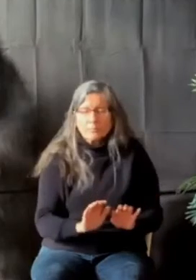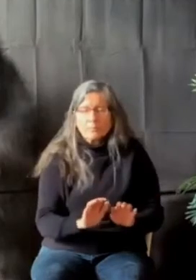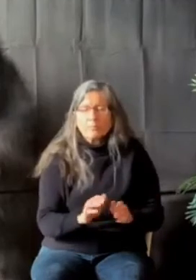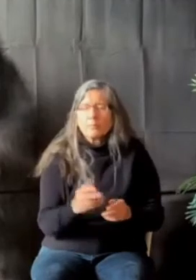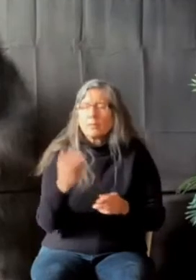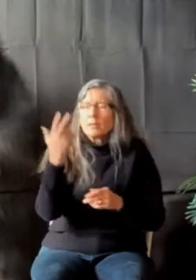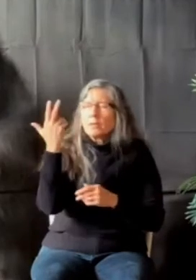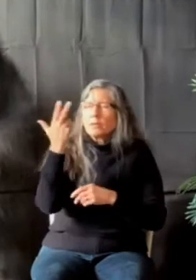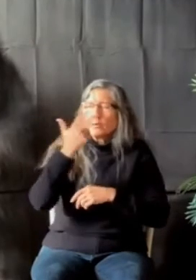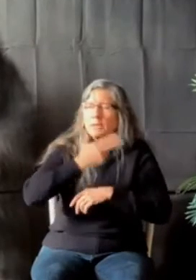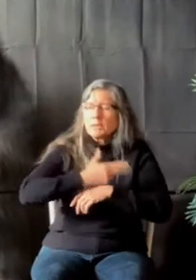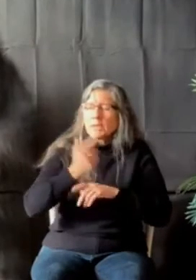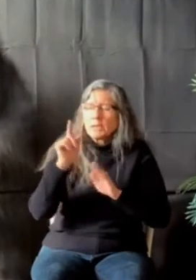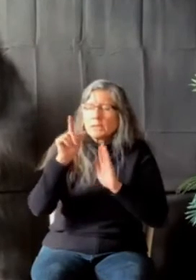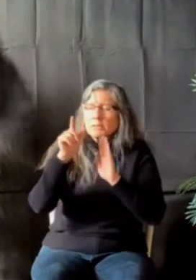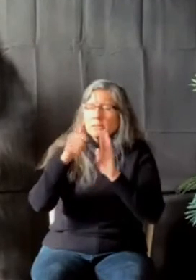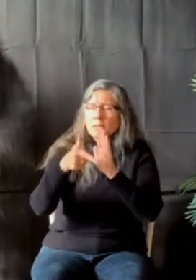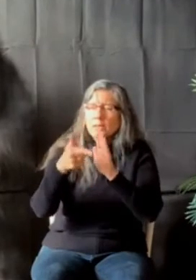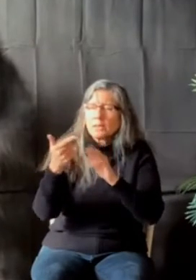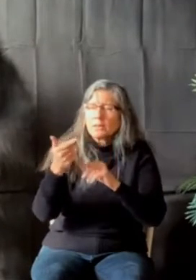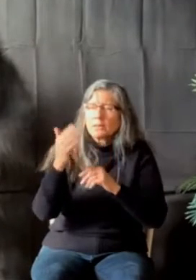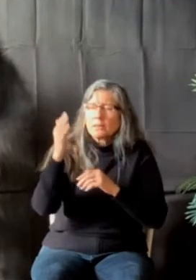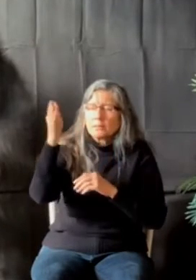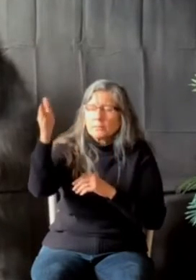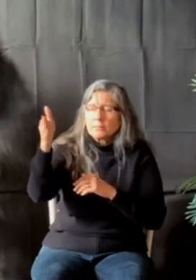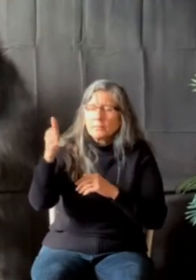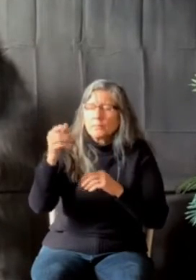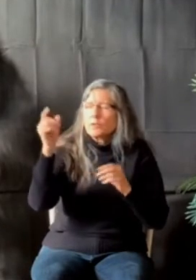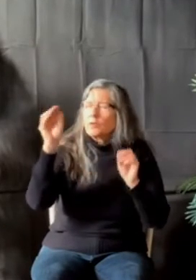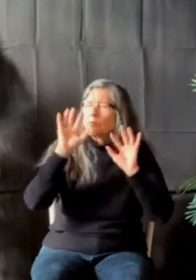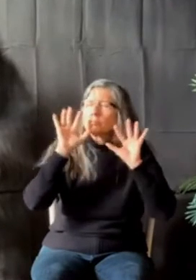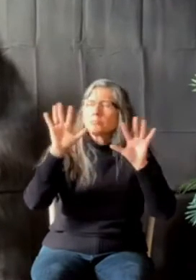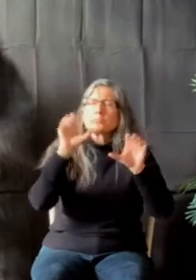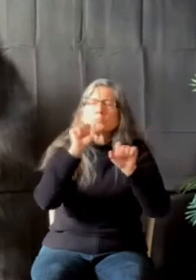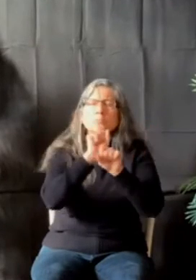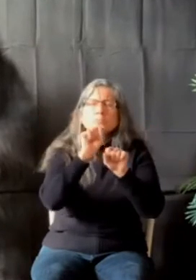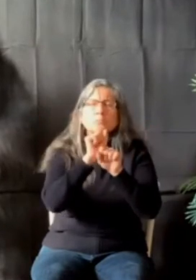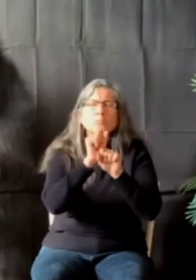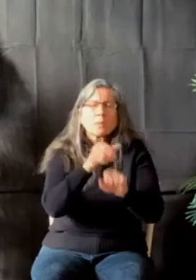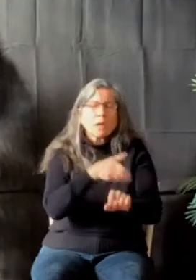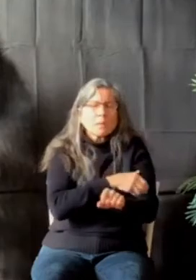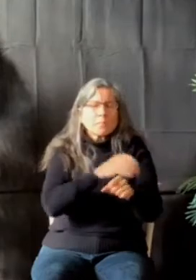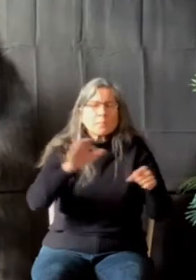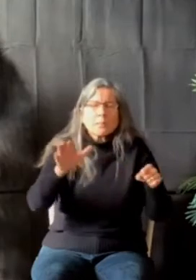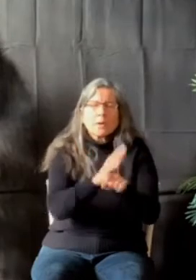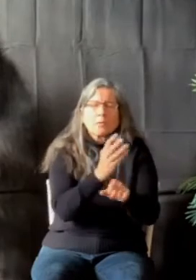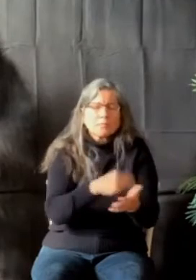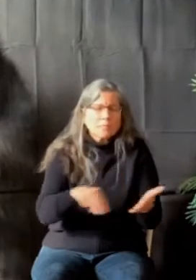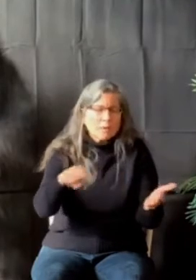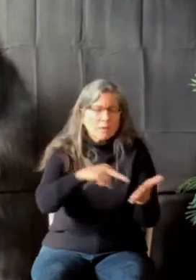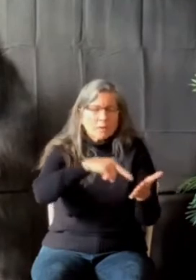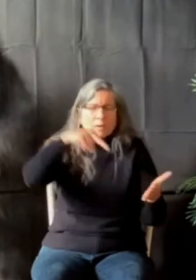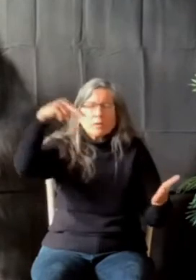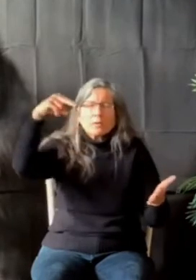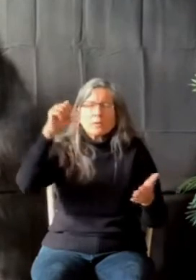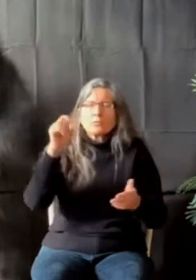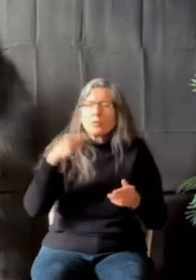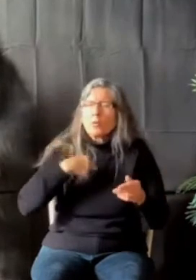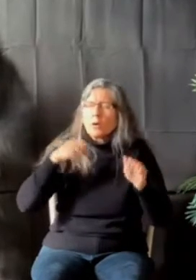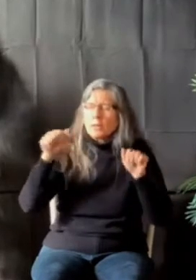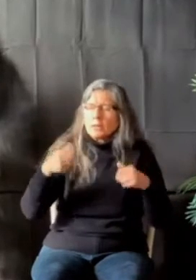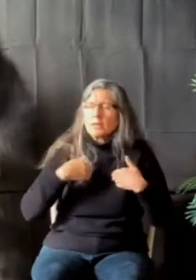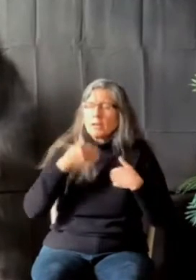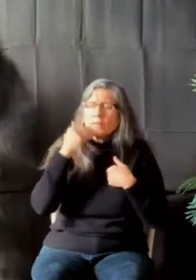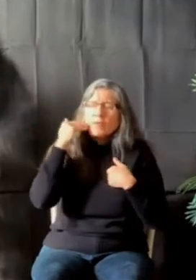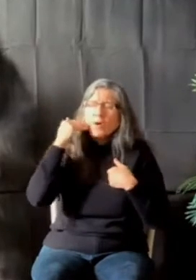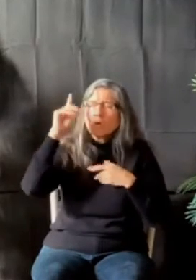And 3 days later, you just miraculously and powerfully rose from the dead so that I can have a home in